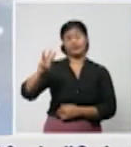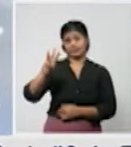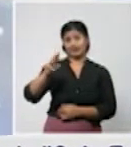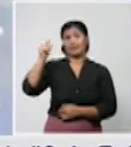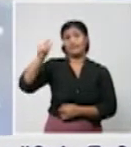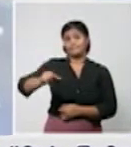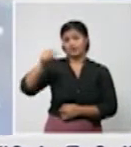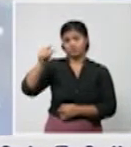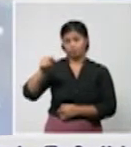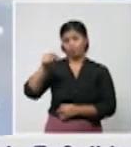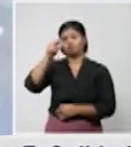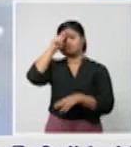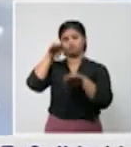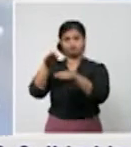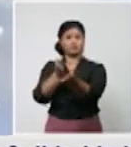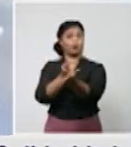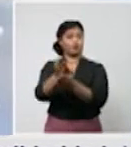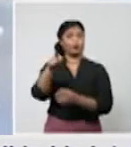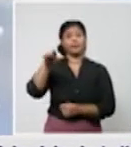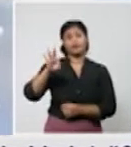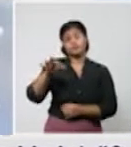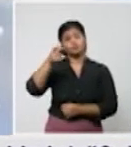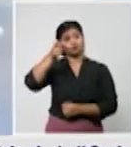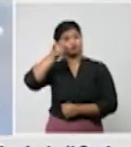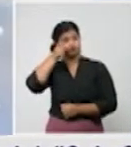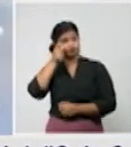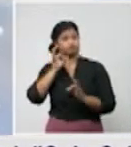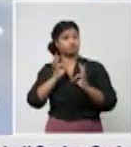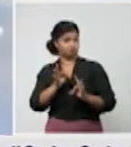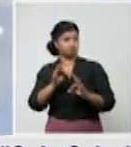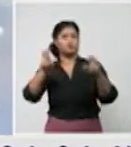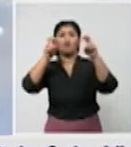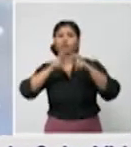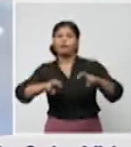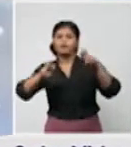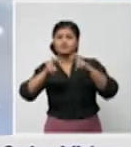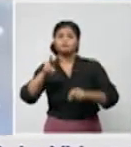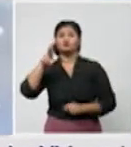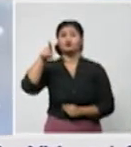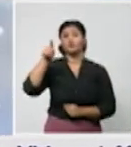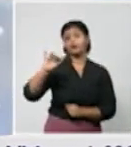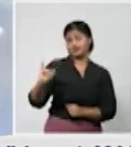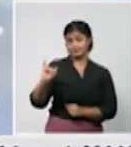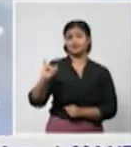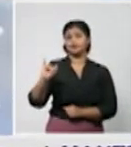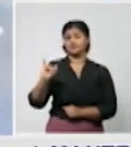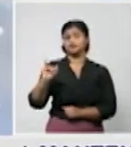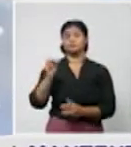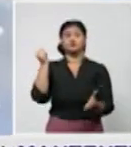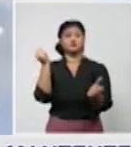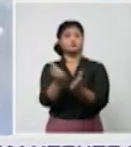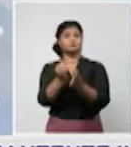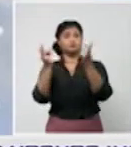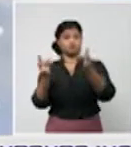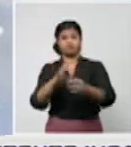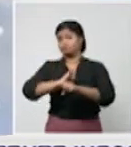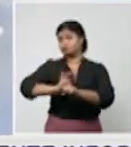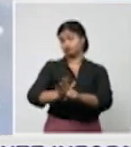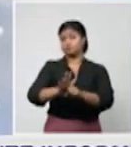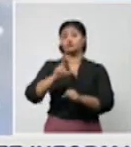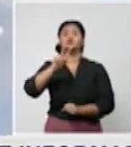COVID patients admitted to our hospitals, 18 under medical supervision, 216 are suspects,